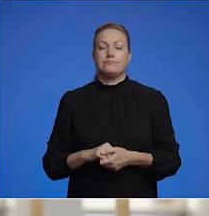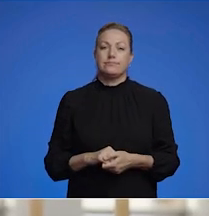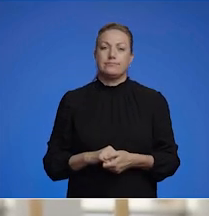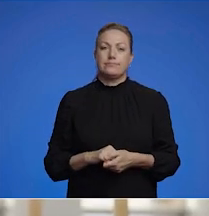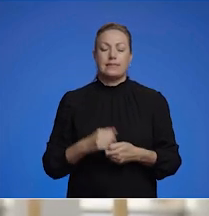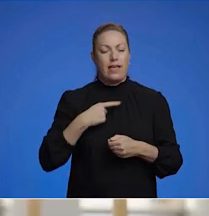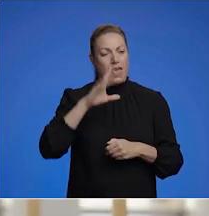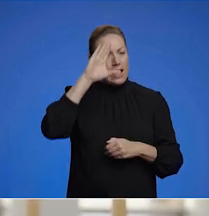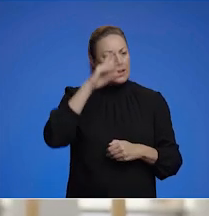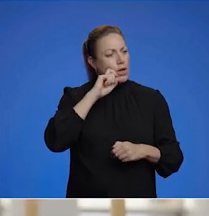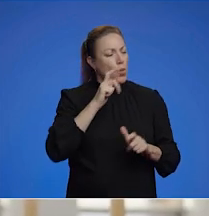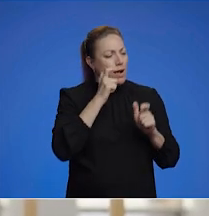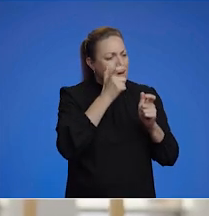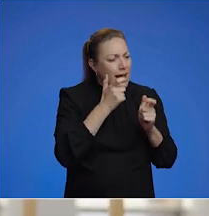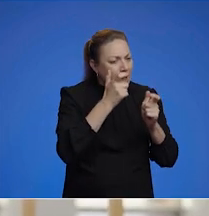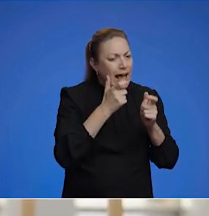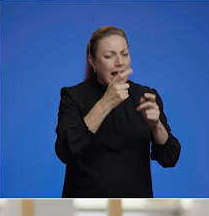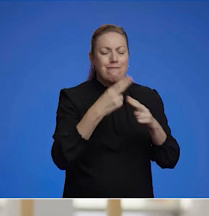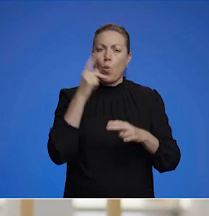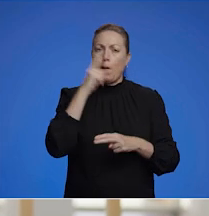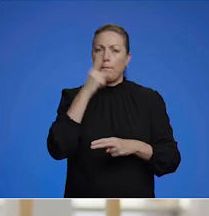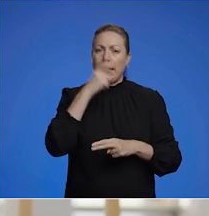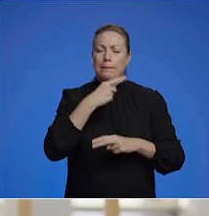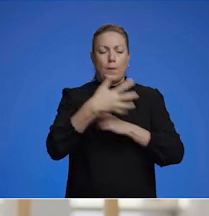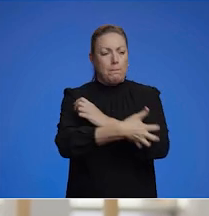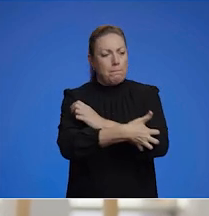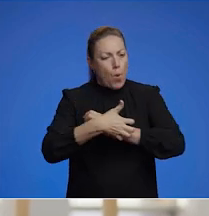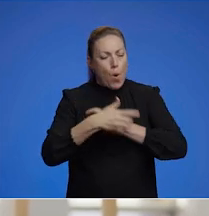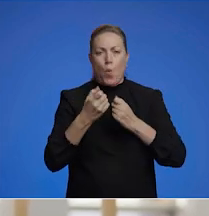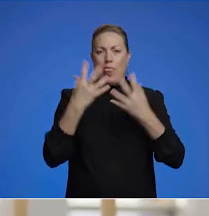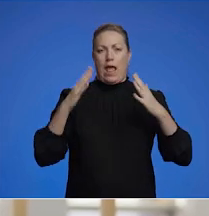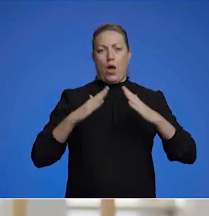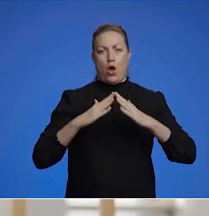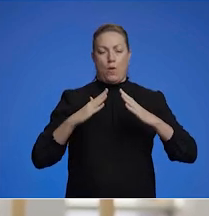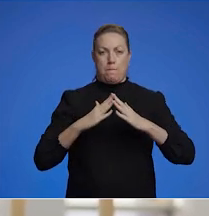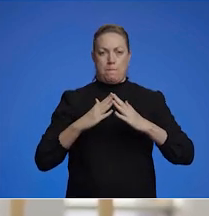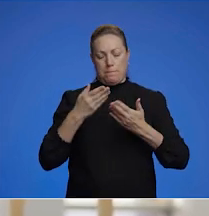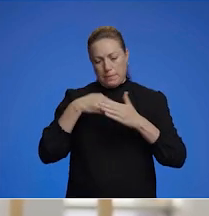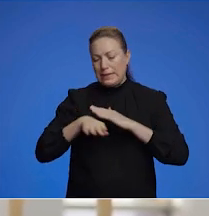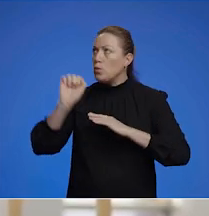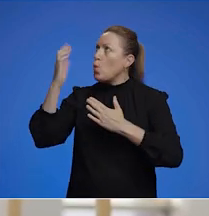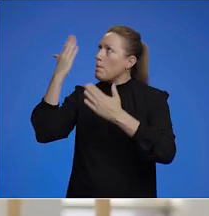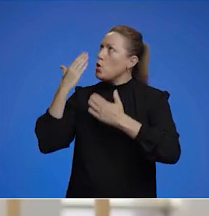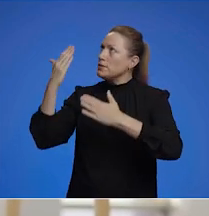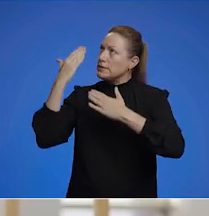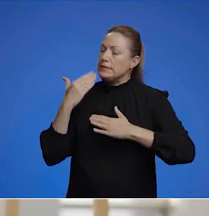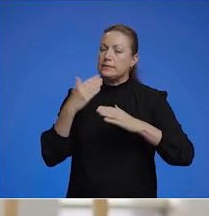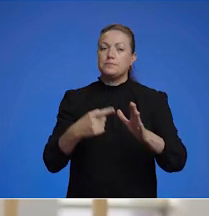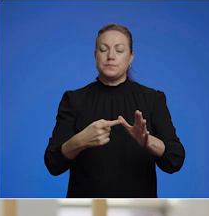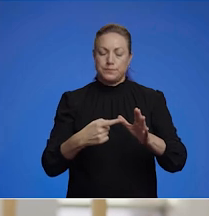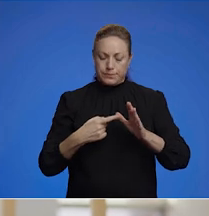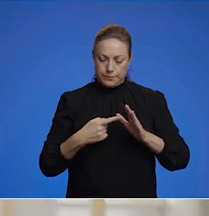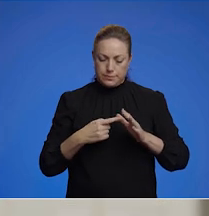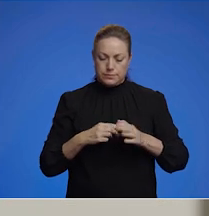That nations care for those who must face the wilderness of poverty and homelessness. In your